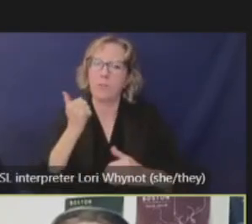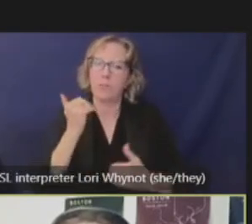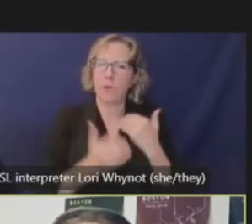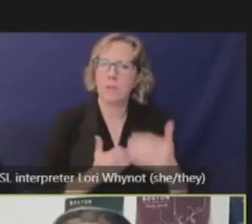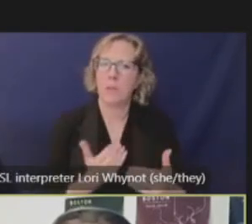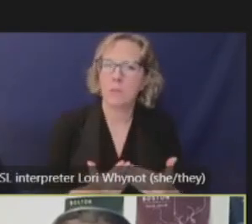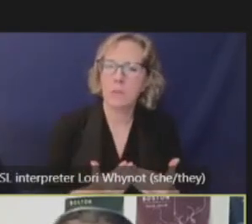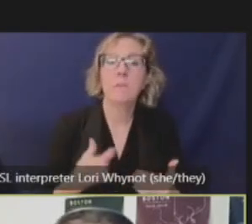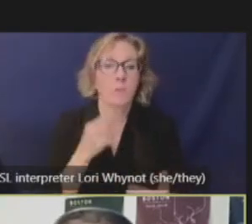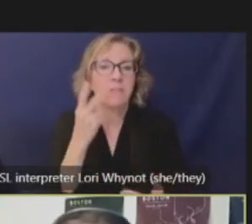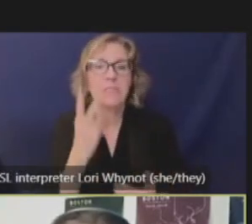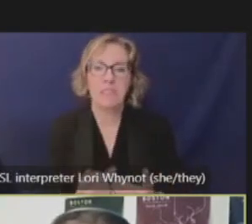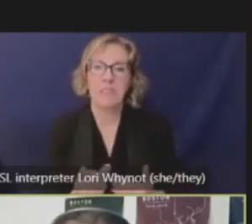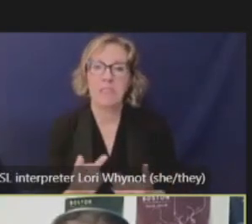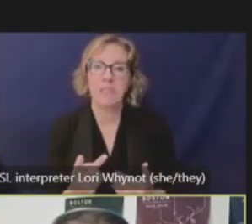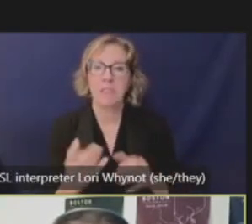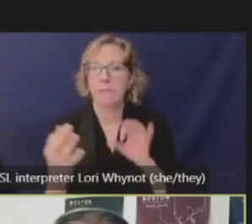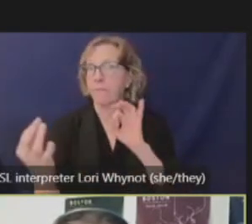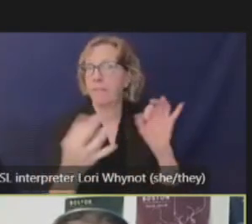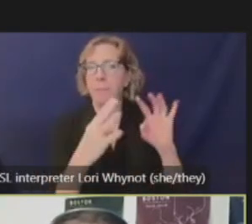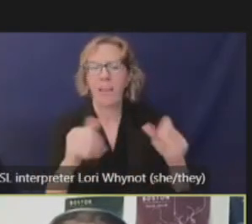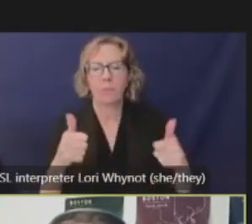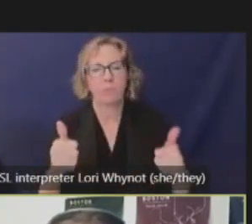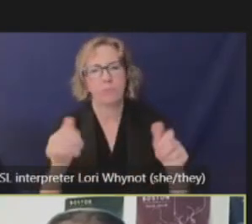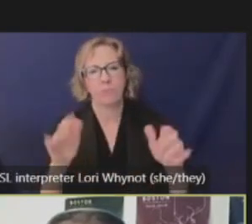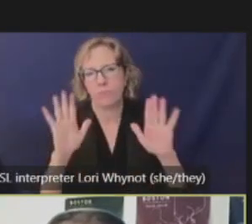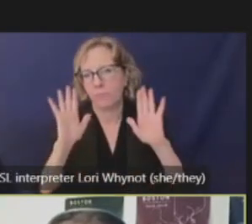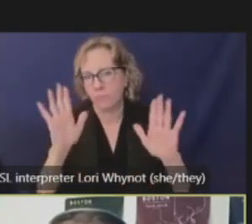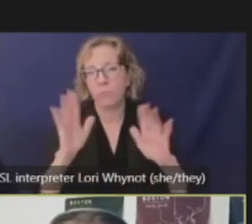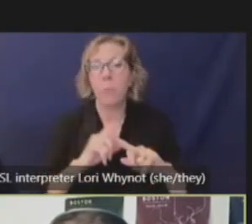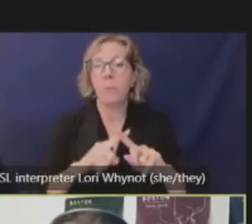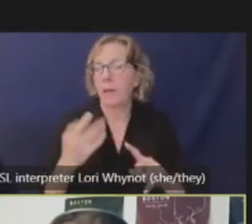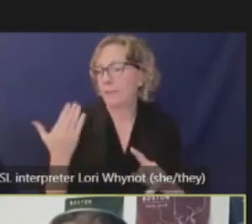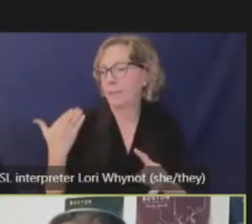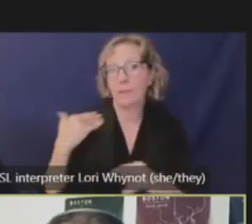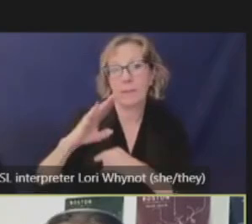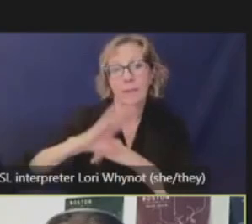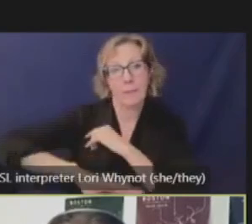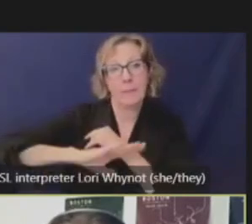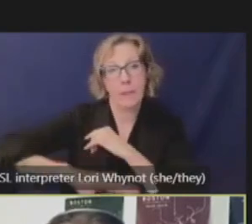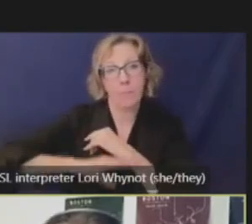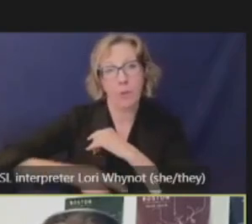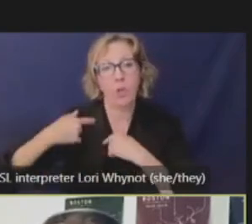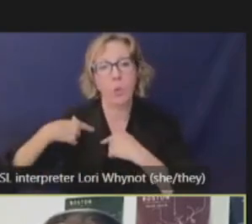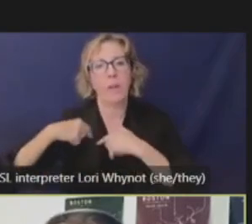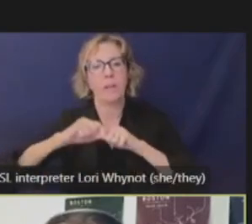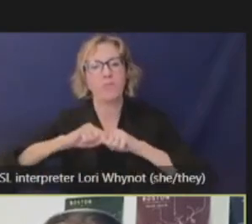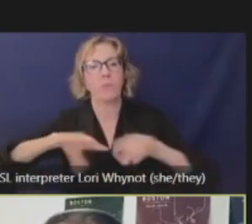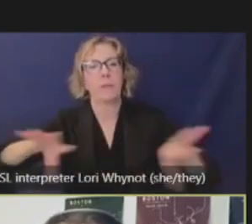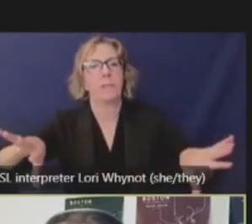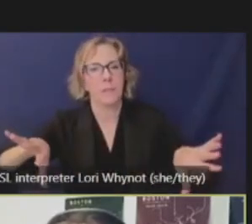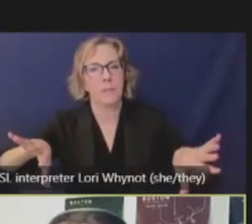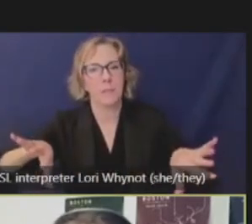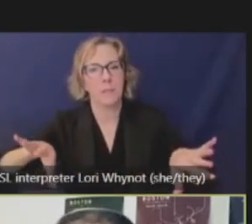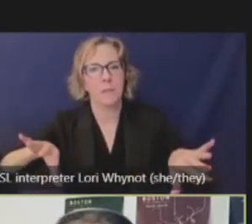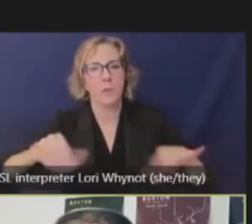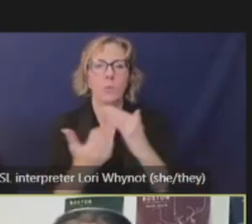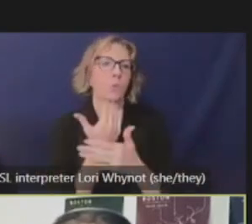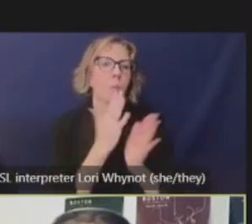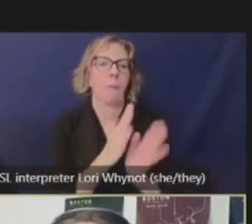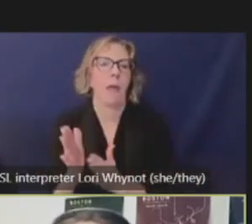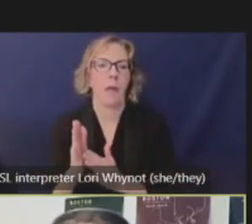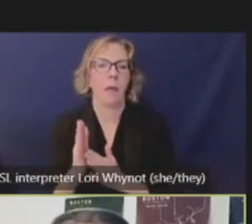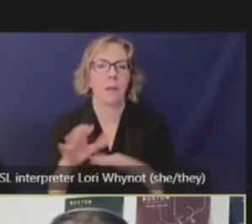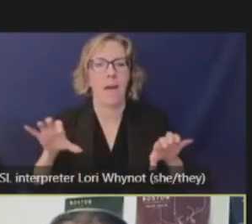people. And then back in September, we released what we're calling our action plan that lays out our sort